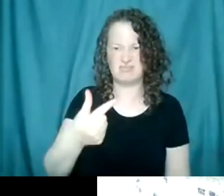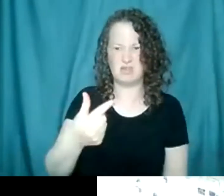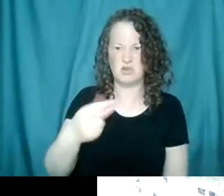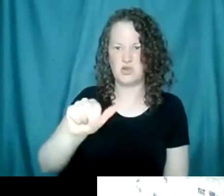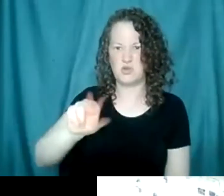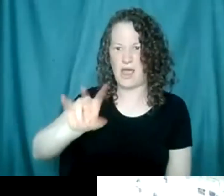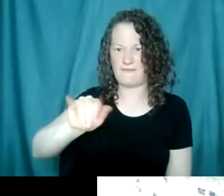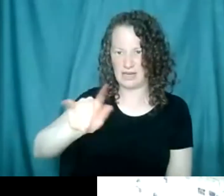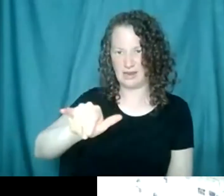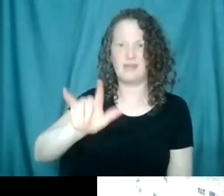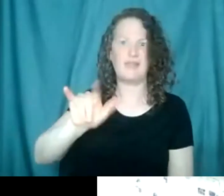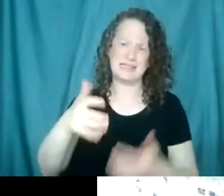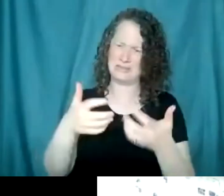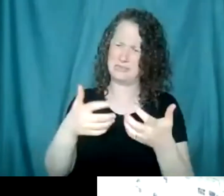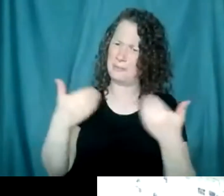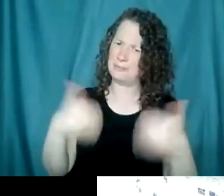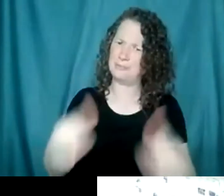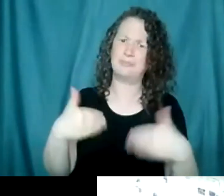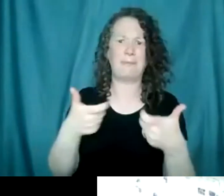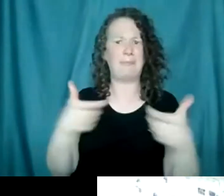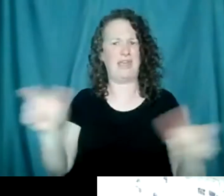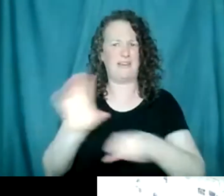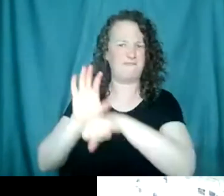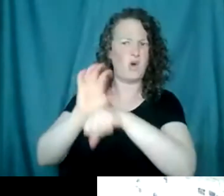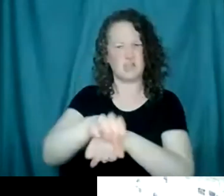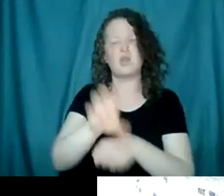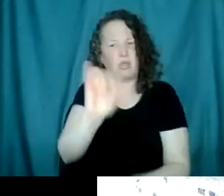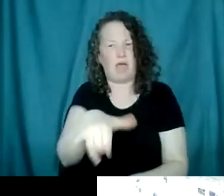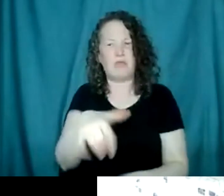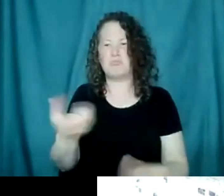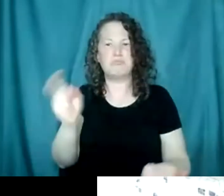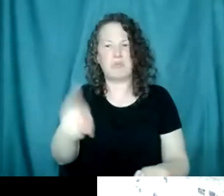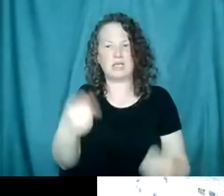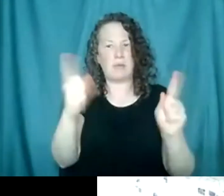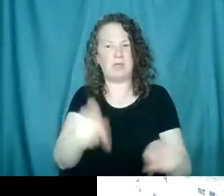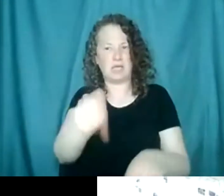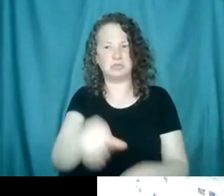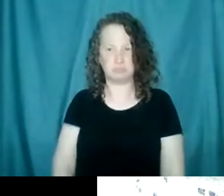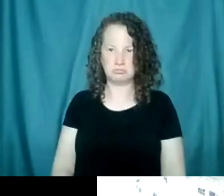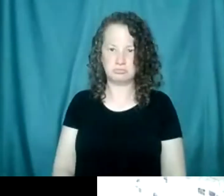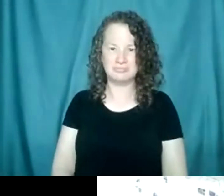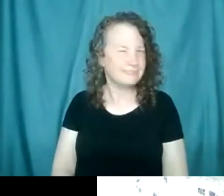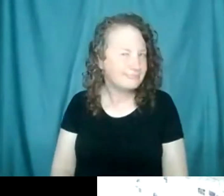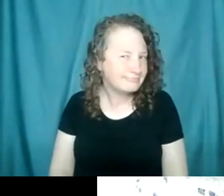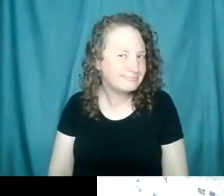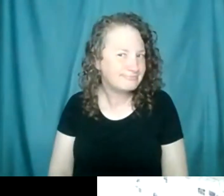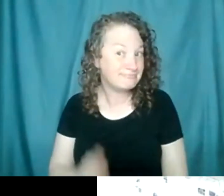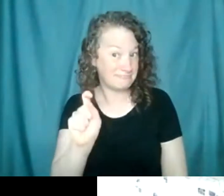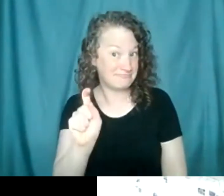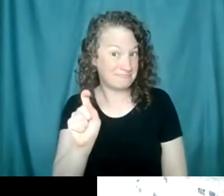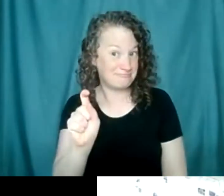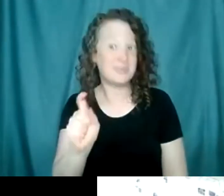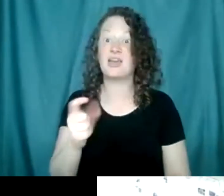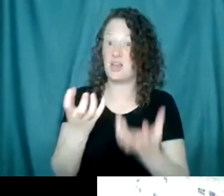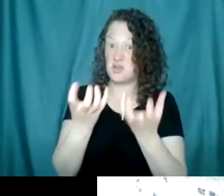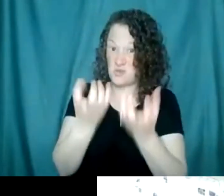that's working on these systems. So that must be what's happening. But is that really the case? Is